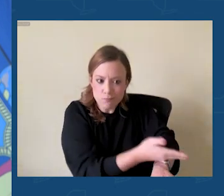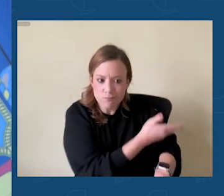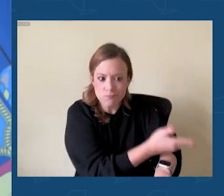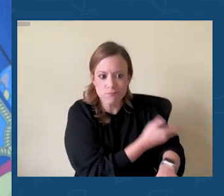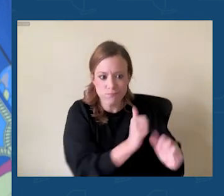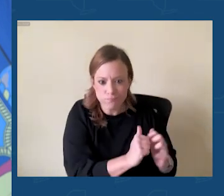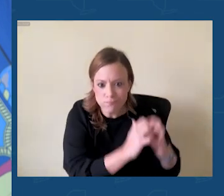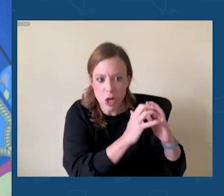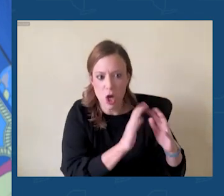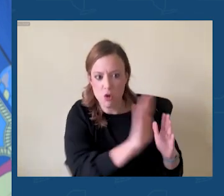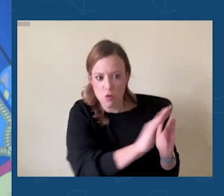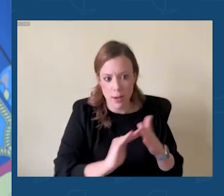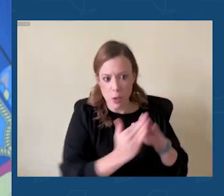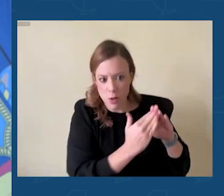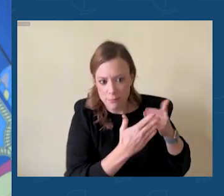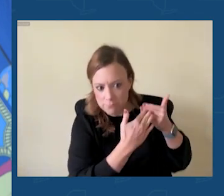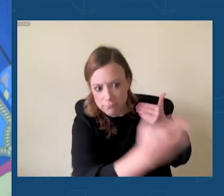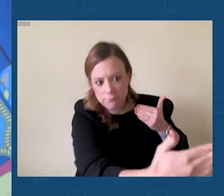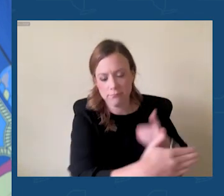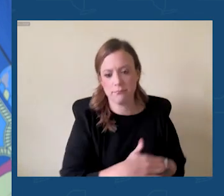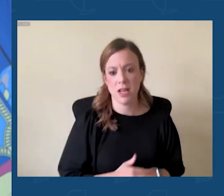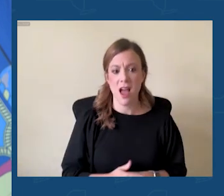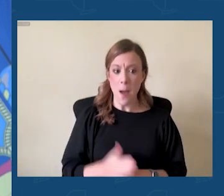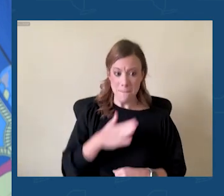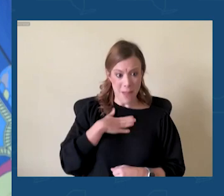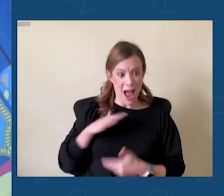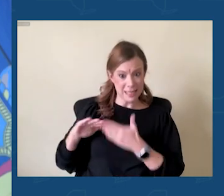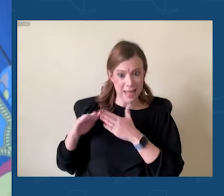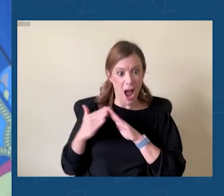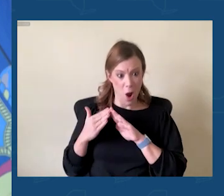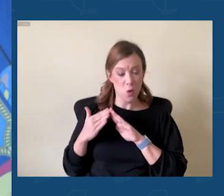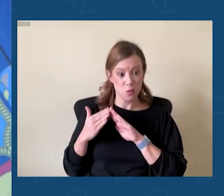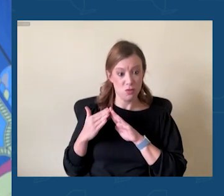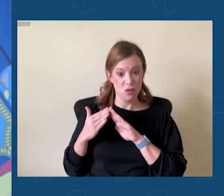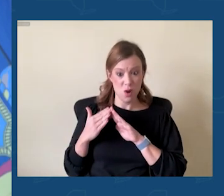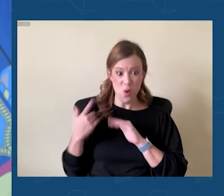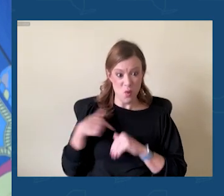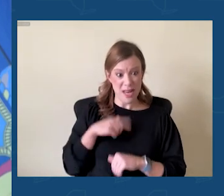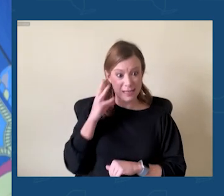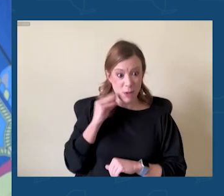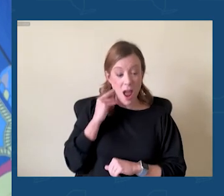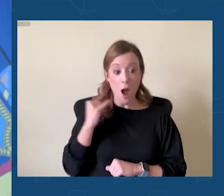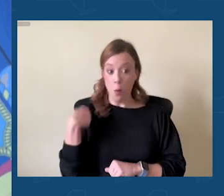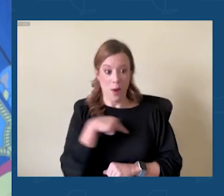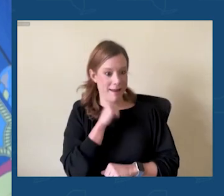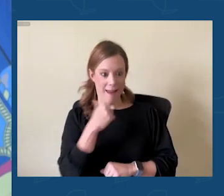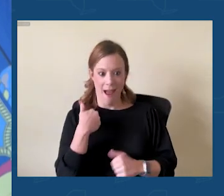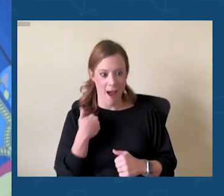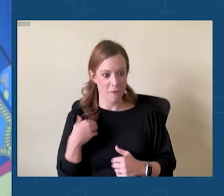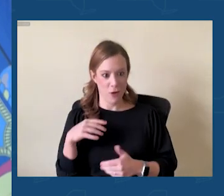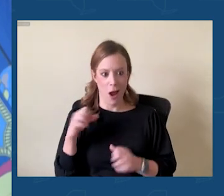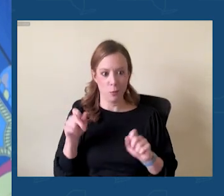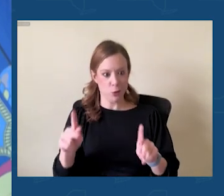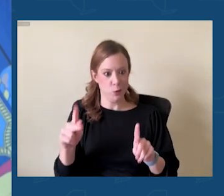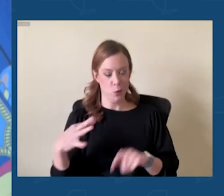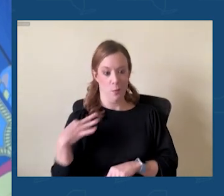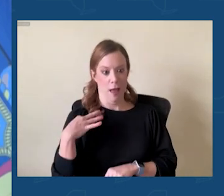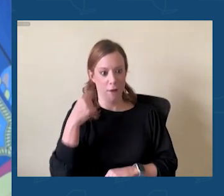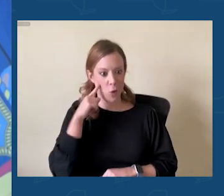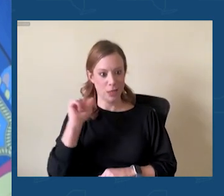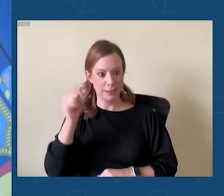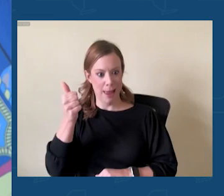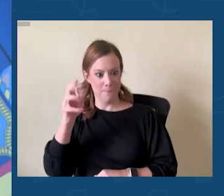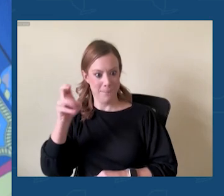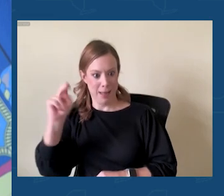have the opportunity to apply for $10 million. I would have died and went to heaven if someone had offered me the opportunity to have $10 million, but that was a different